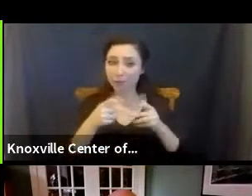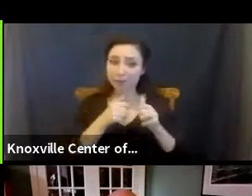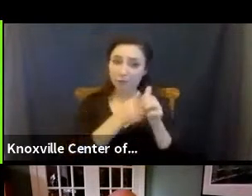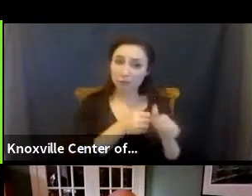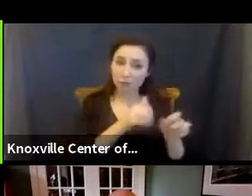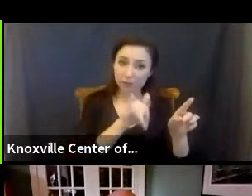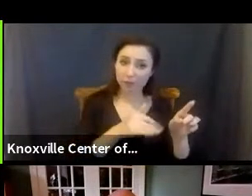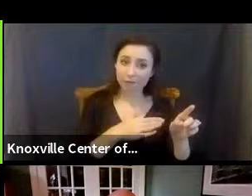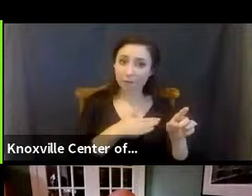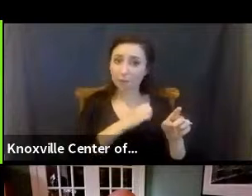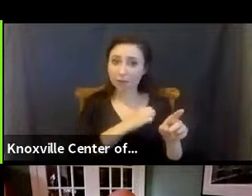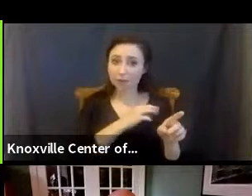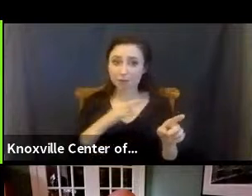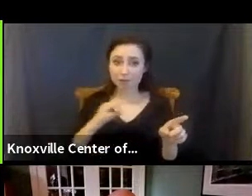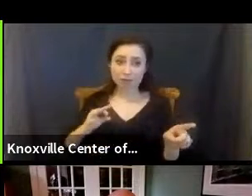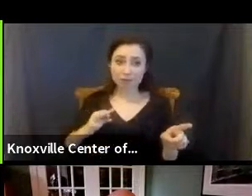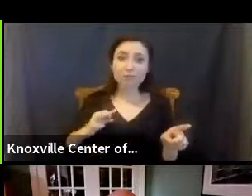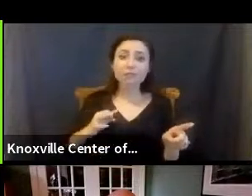hear from my staff,